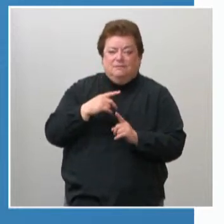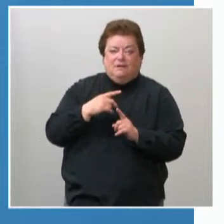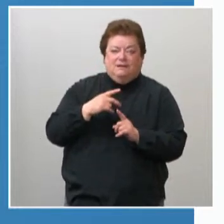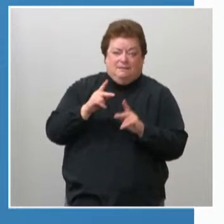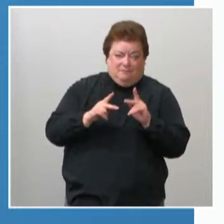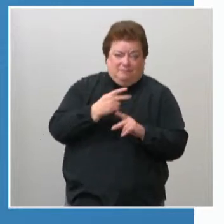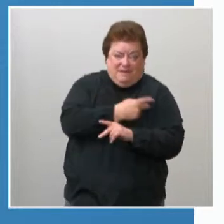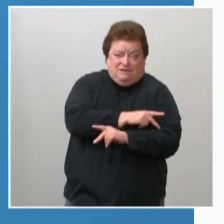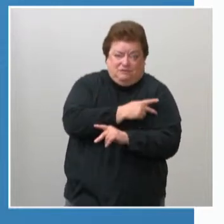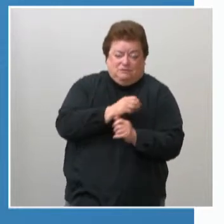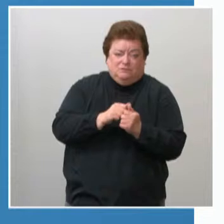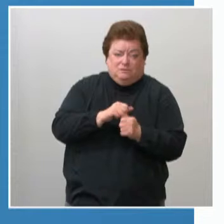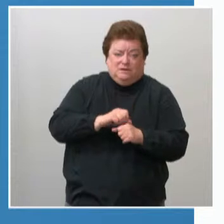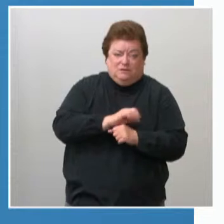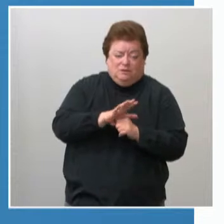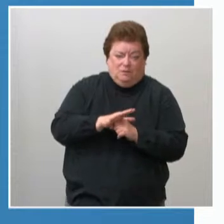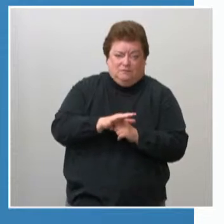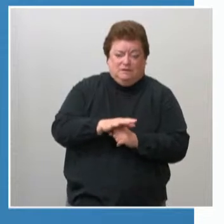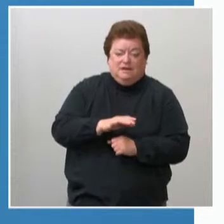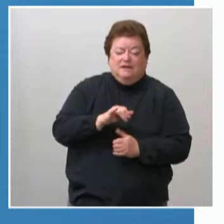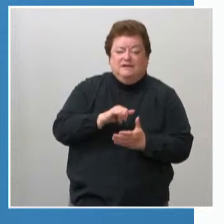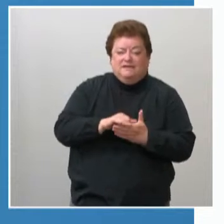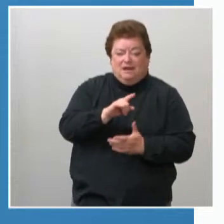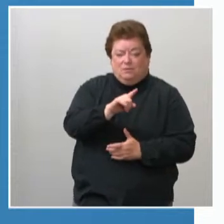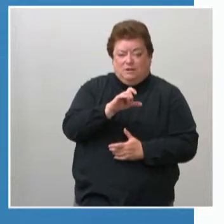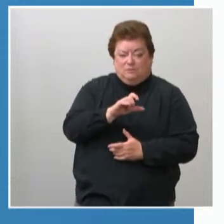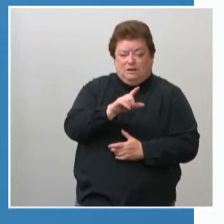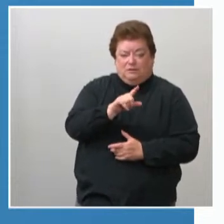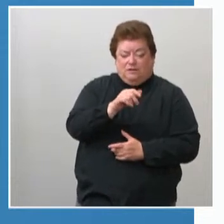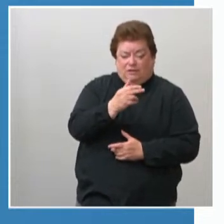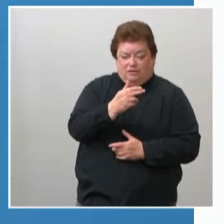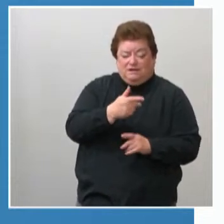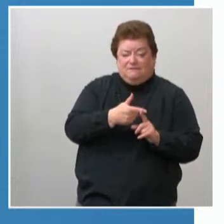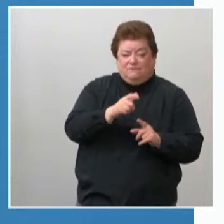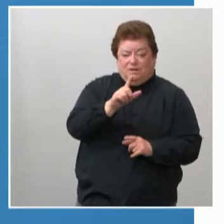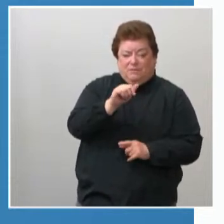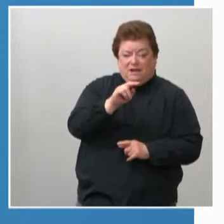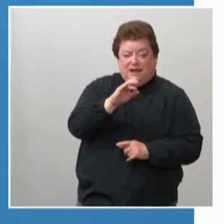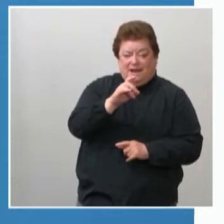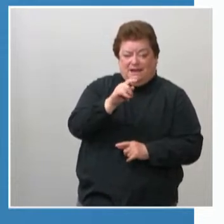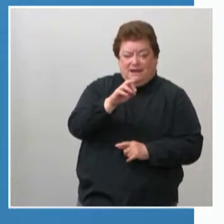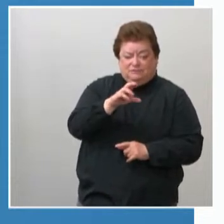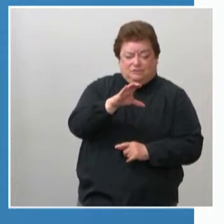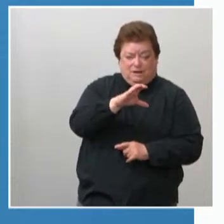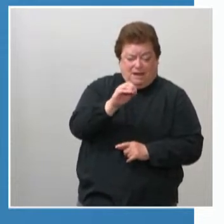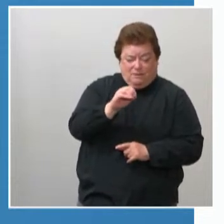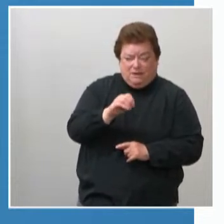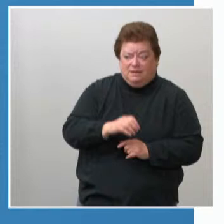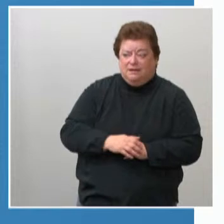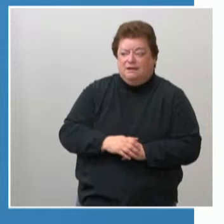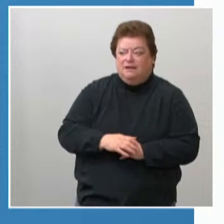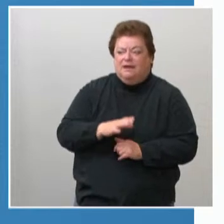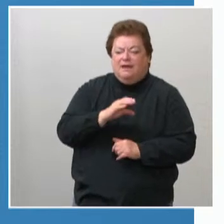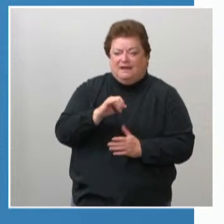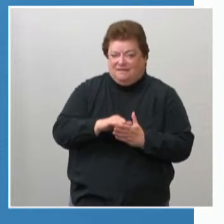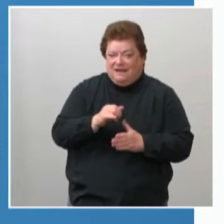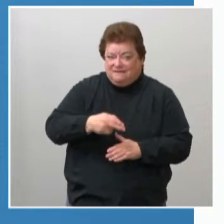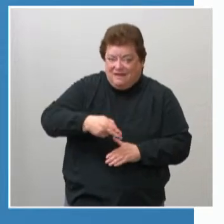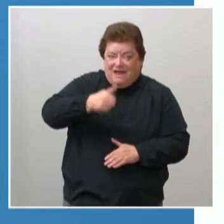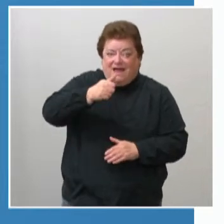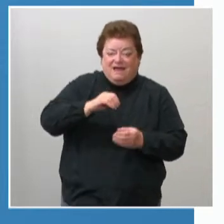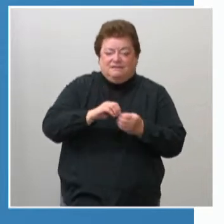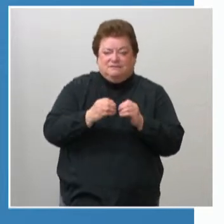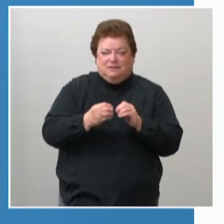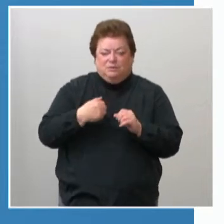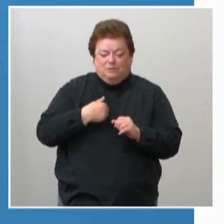COVID. That included 113 Lancaster County residents, and this is the highest number